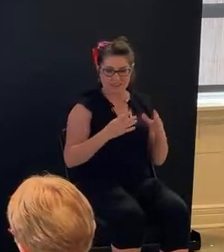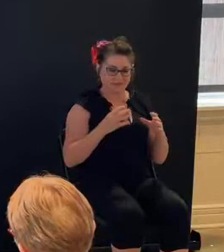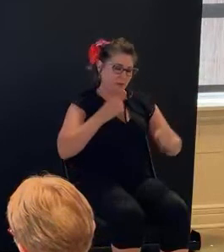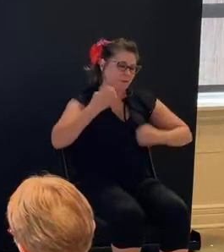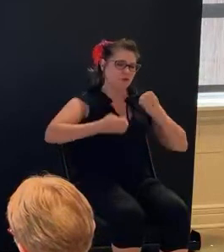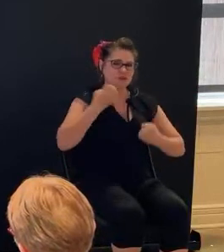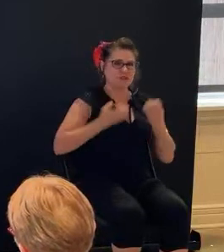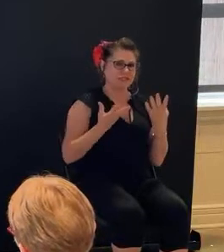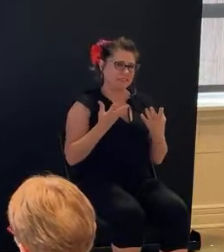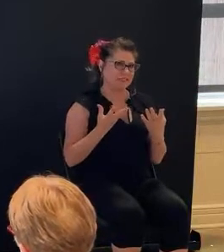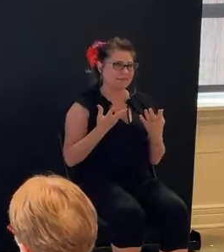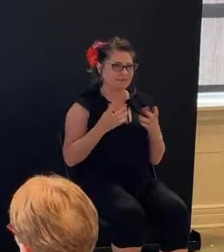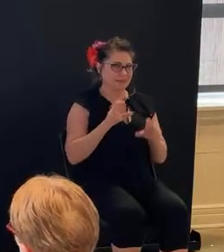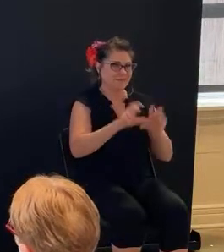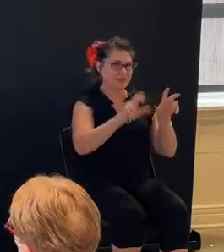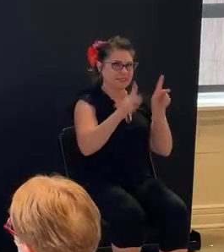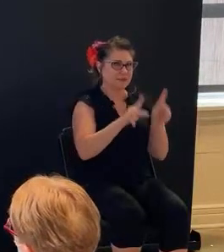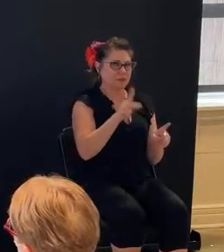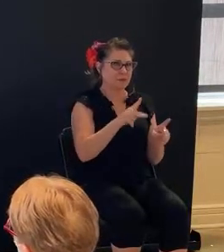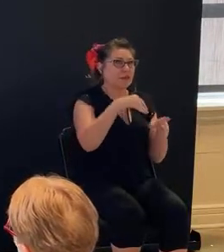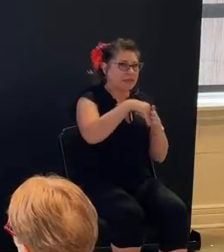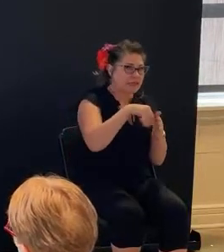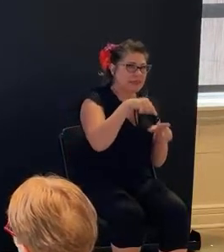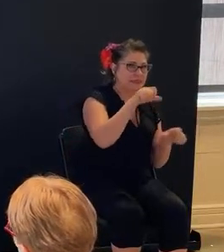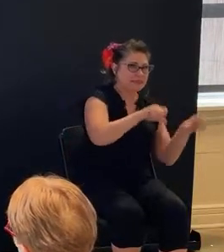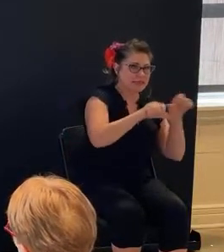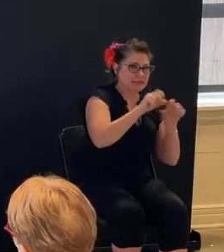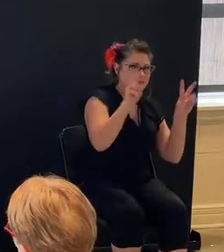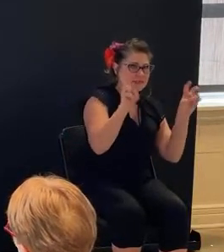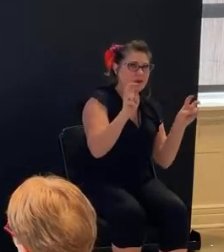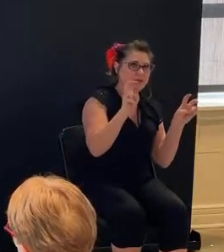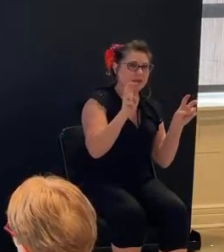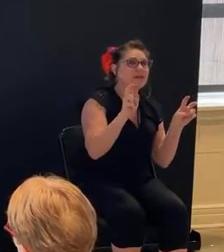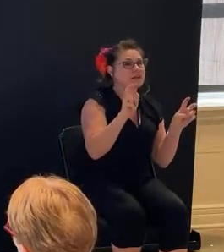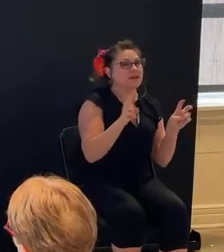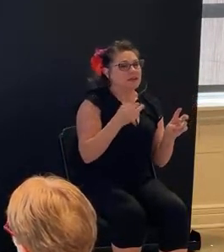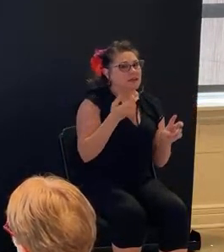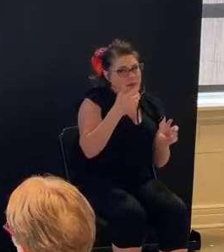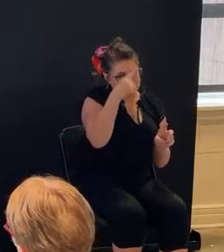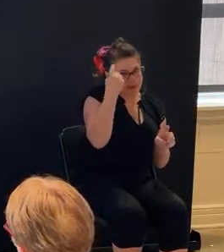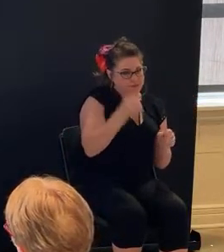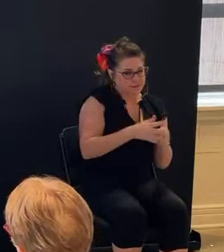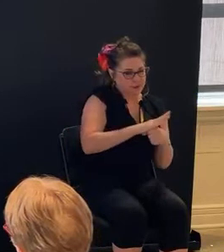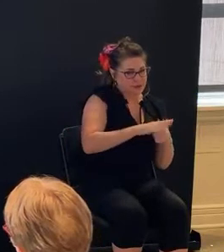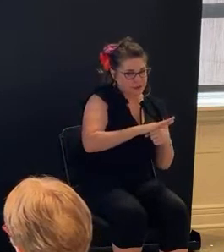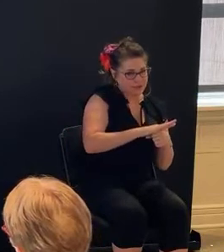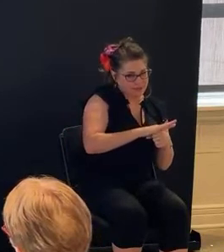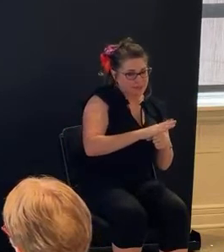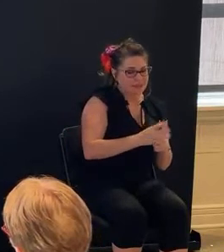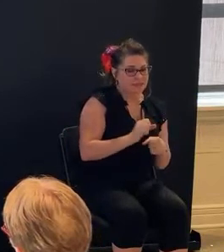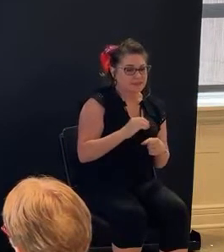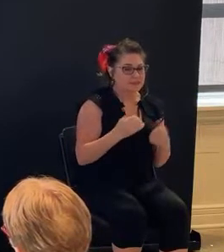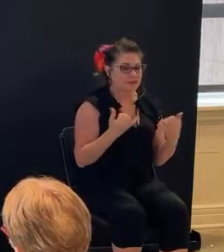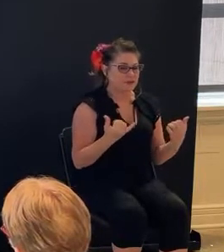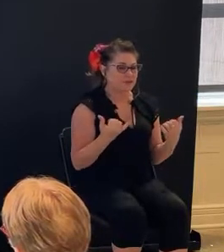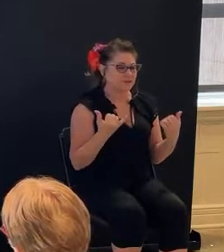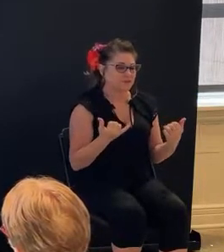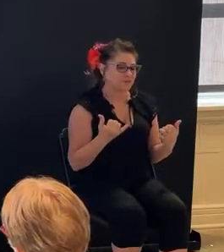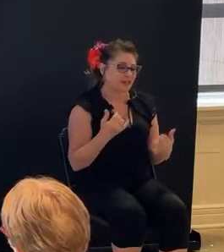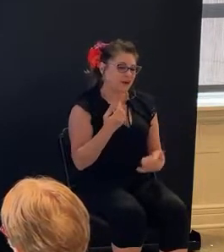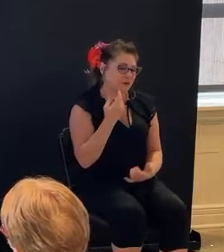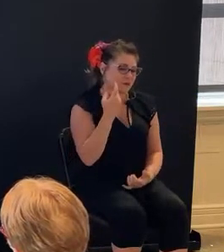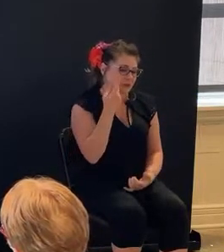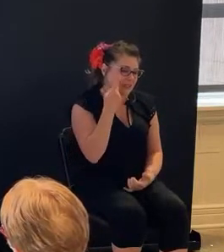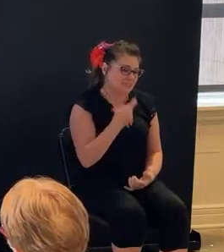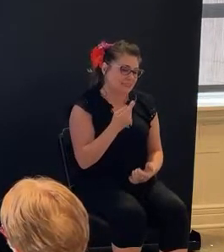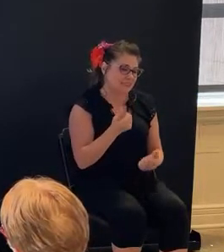emotionally invested people in the scientific topics with the pandemic. And we've seen sort of the ways that